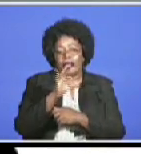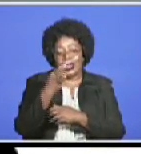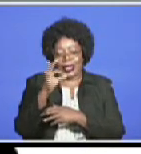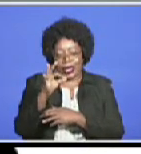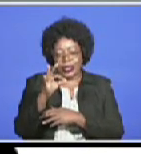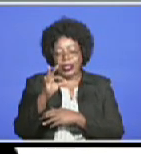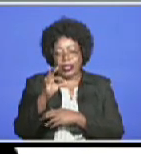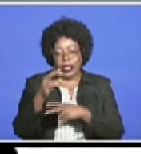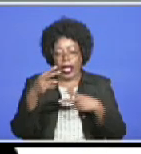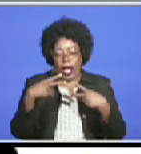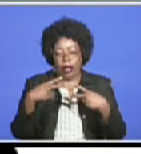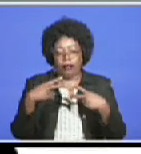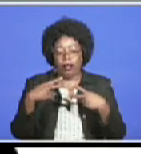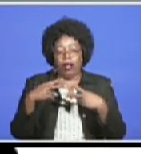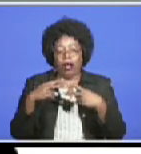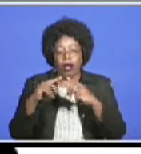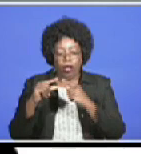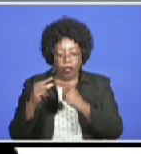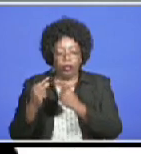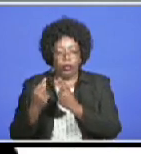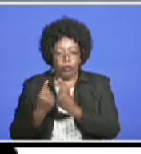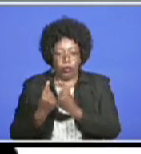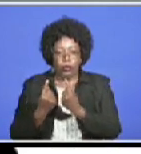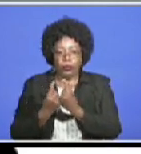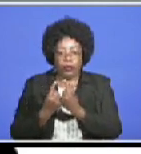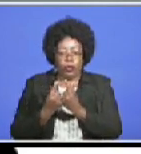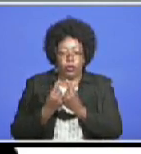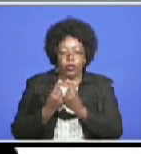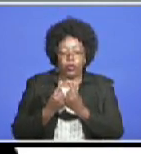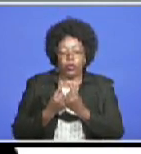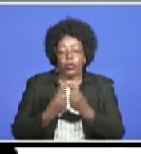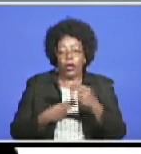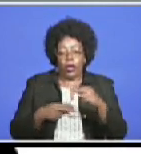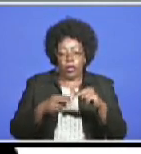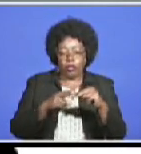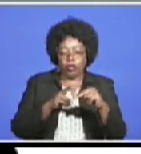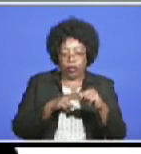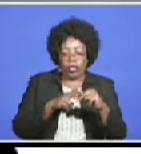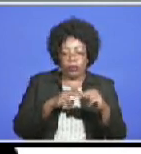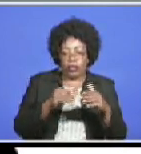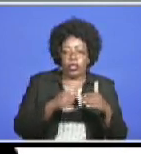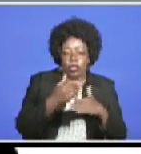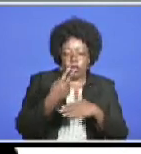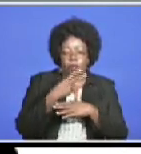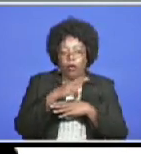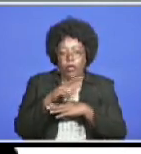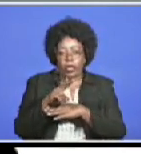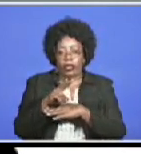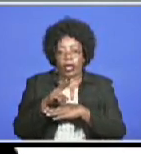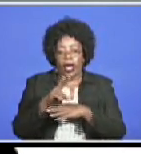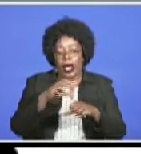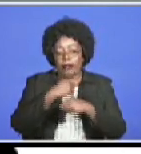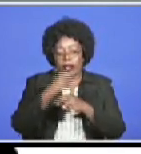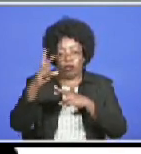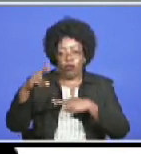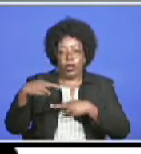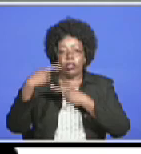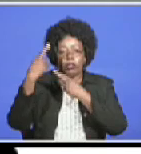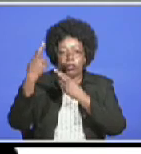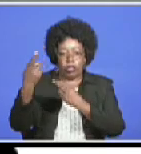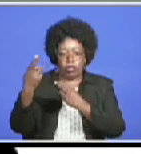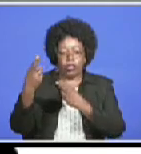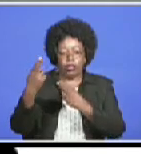appointed a task force to review and upgrade procedures and guidelines, conduct monitoring, and make recommendations on a